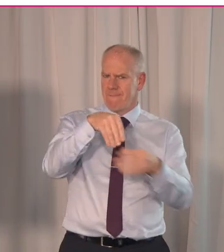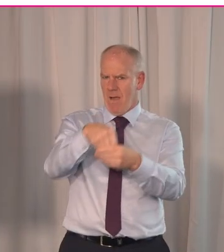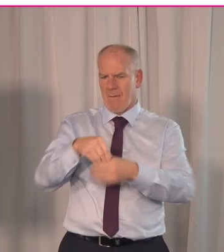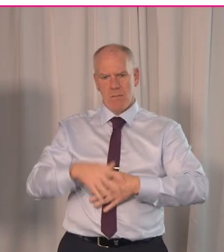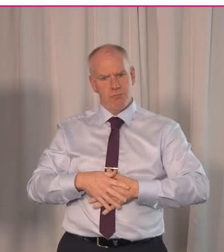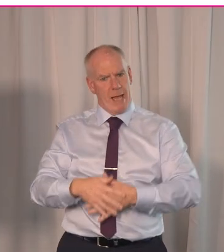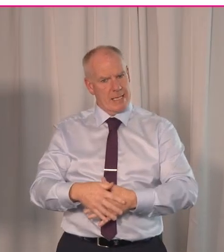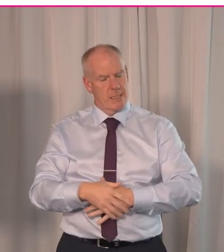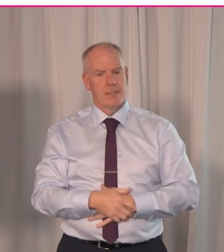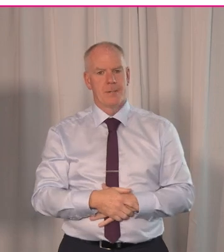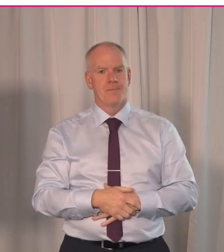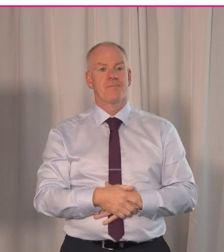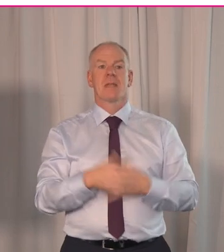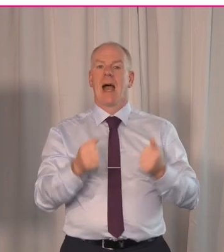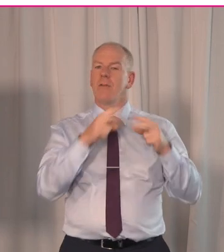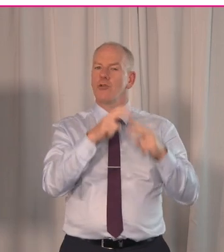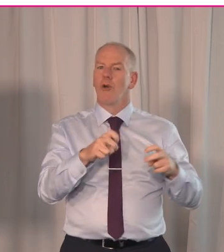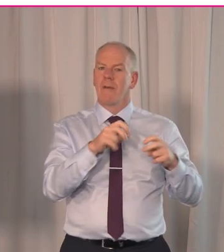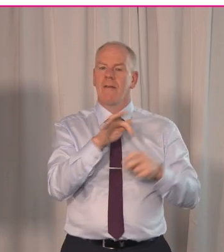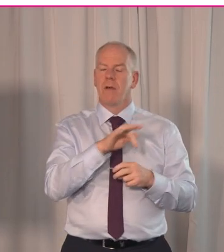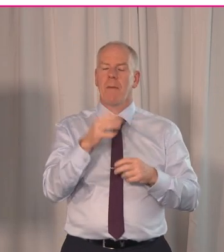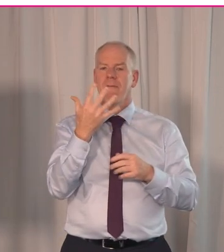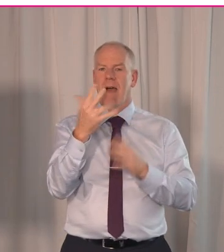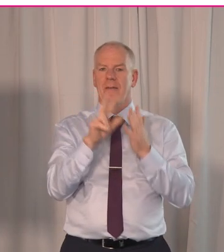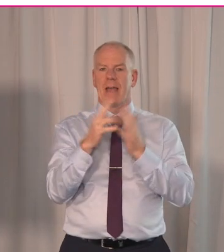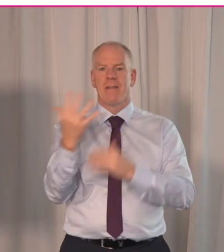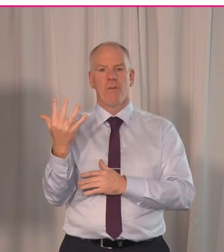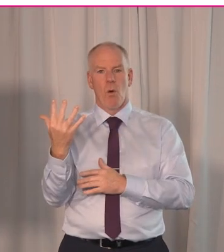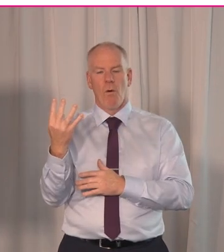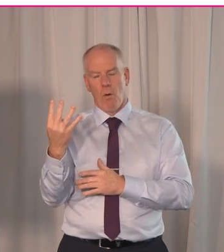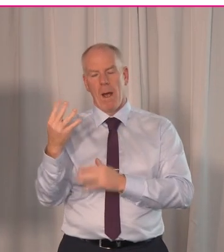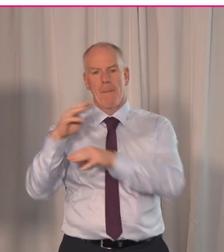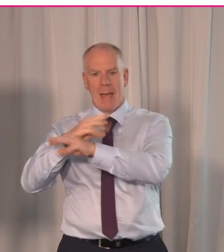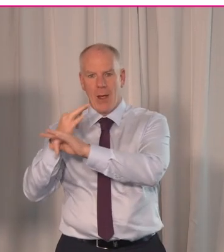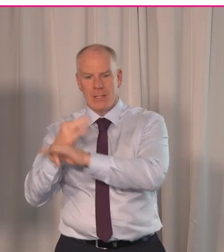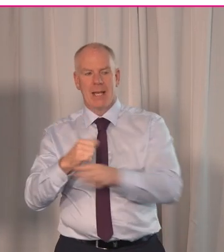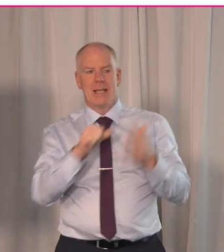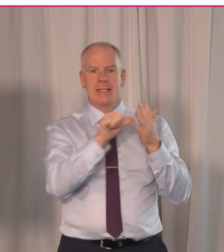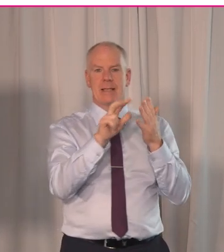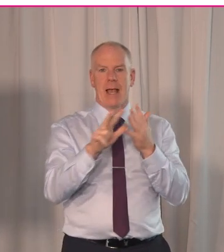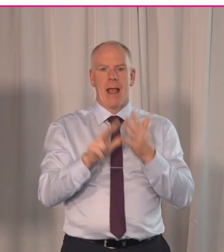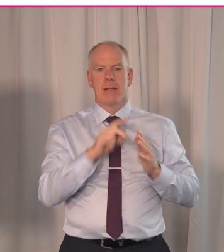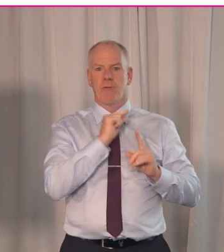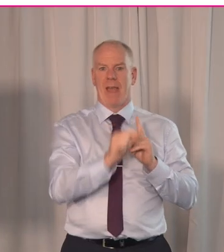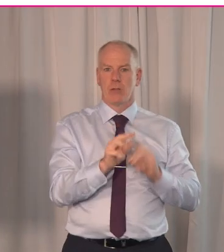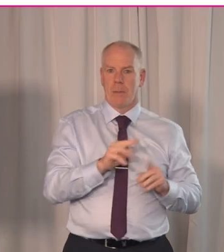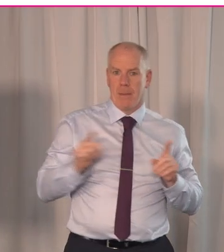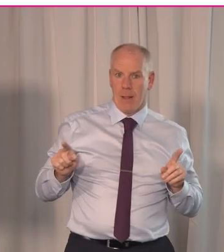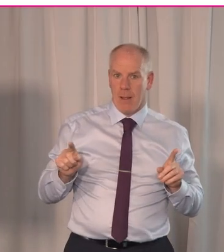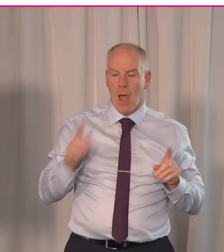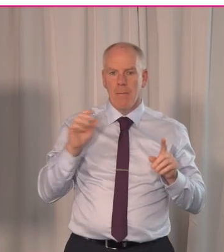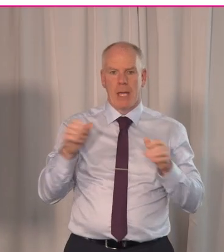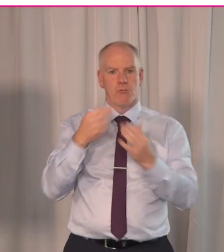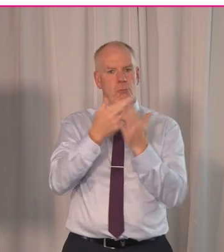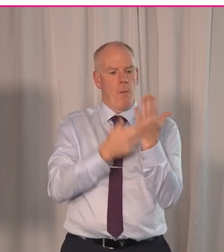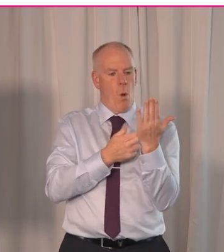did a questionnaire survey of 584 parents and 1,588 professionals, and that led to the release of the